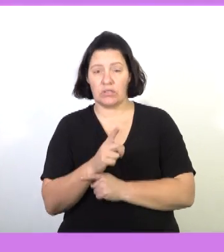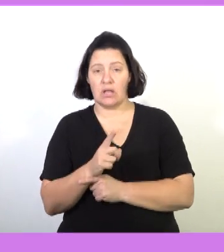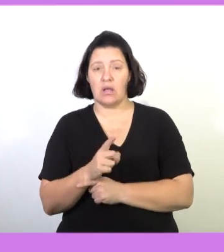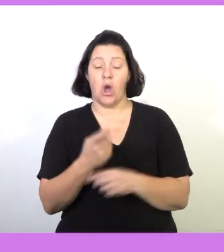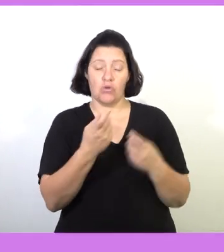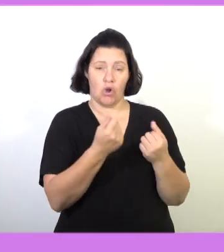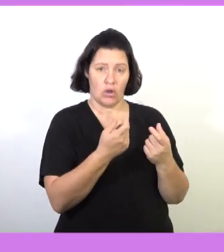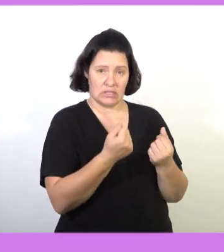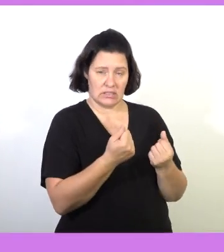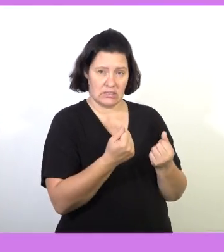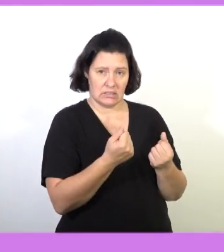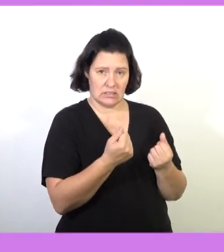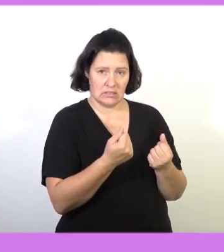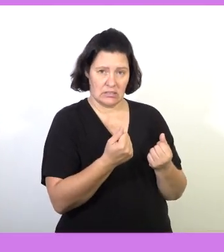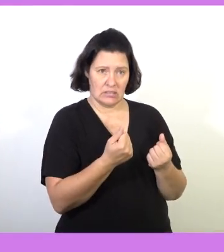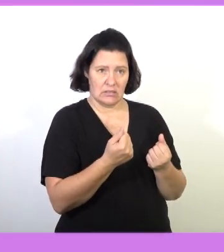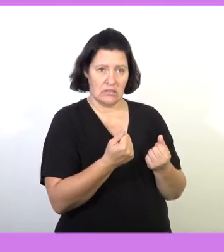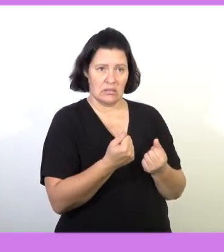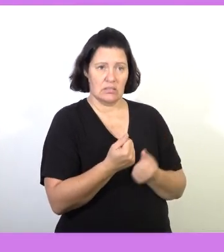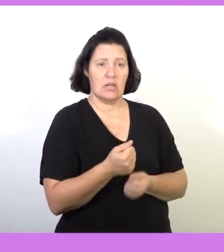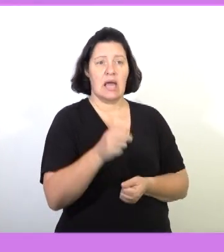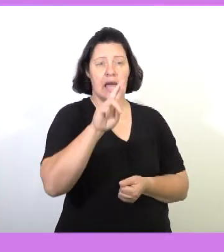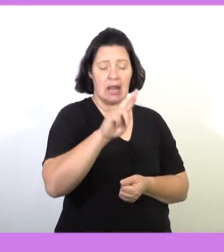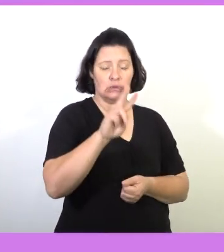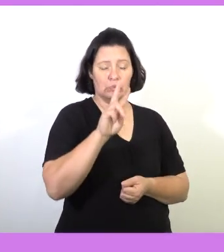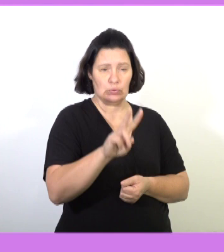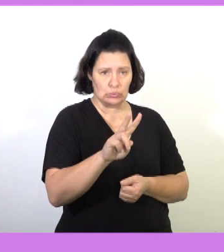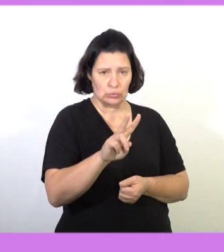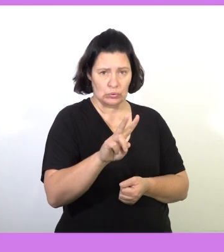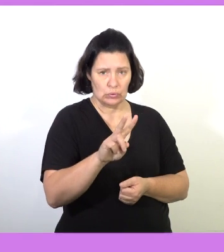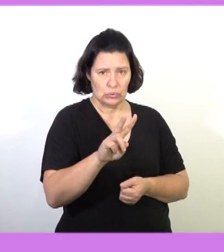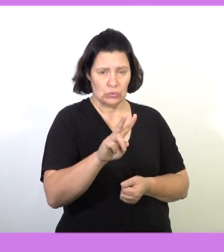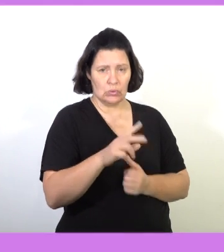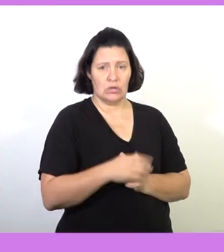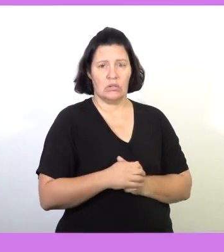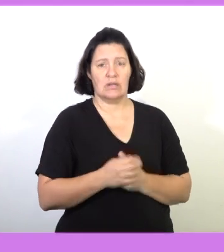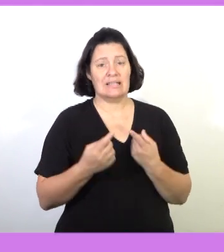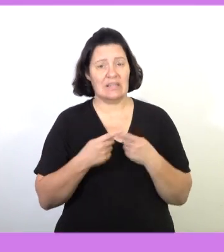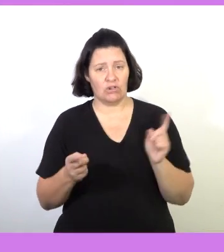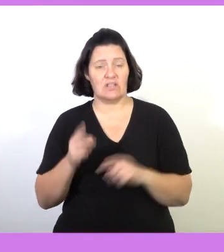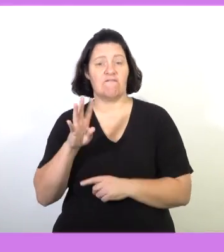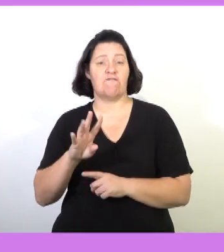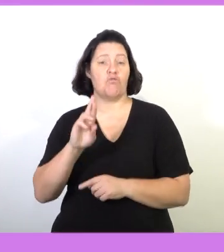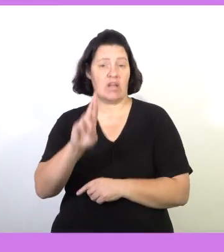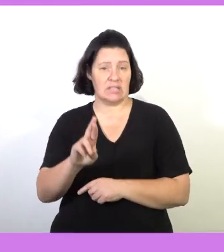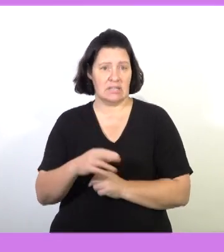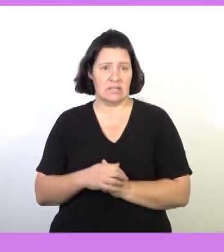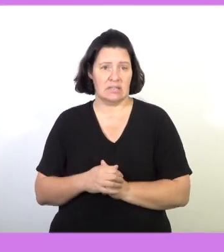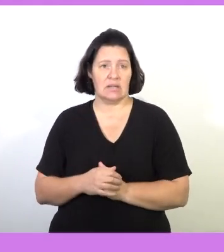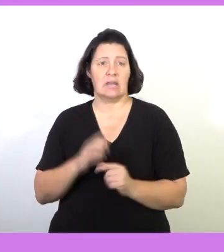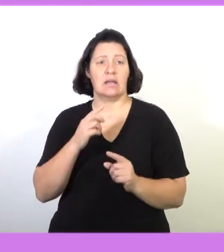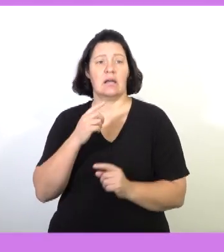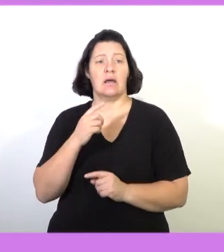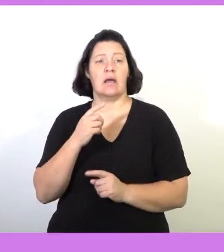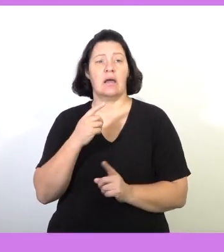will then be cost is equals to 2 rand plus, remember our difference is 4 rand,